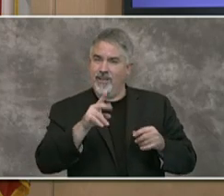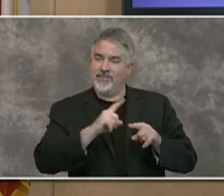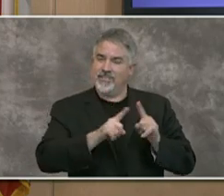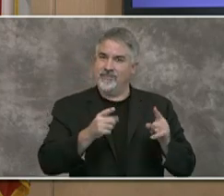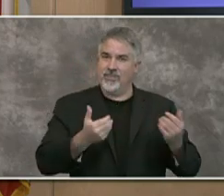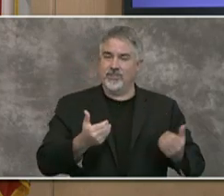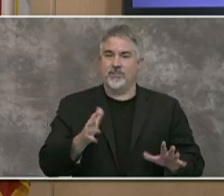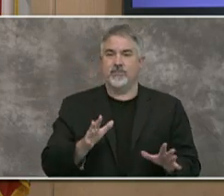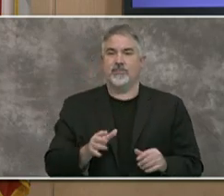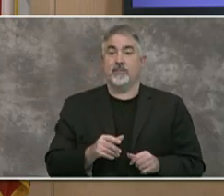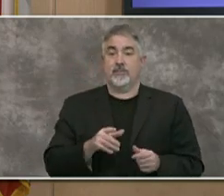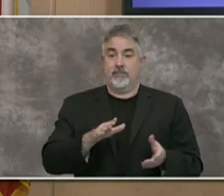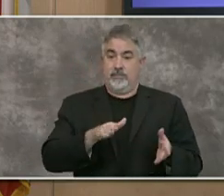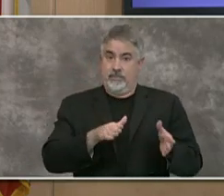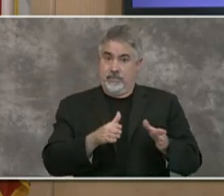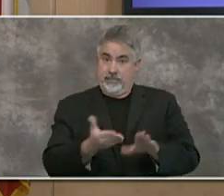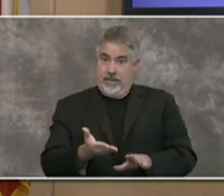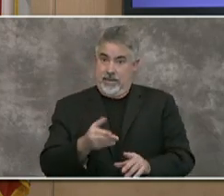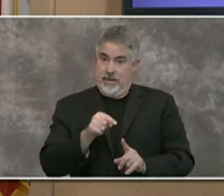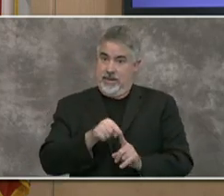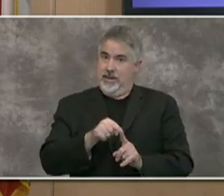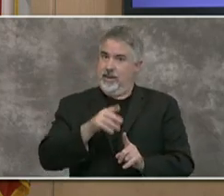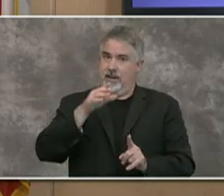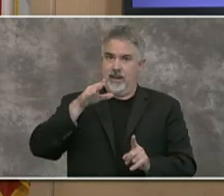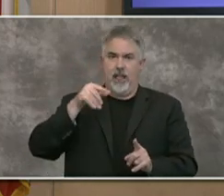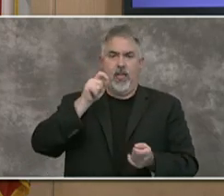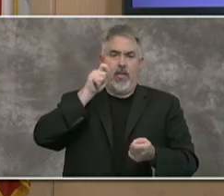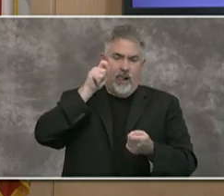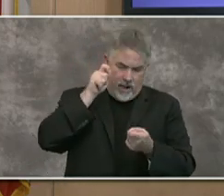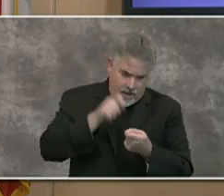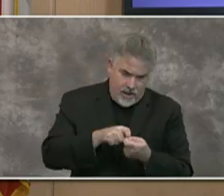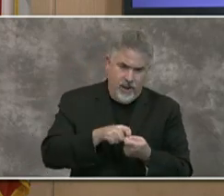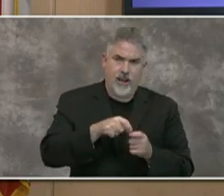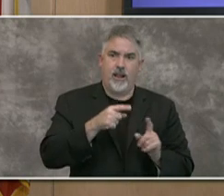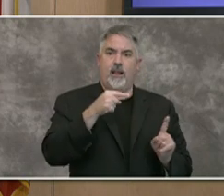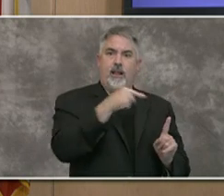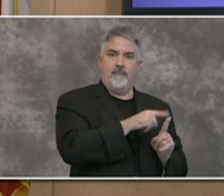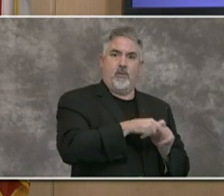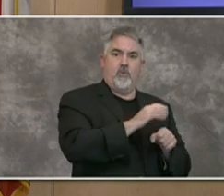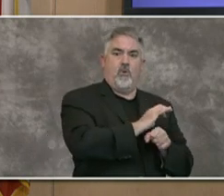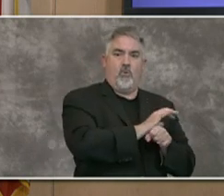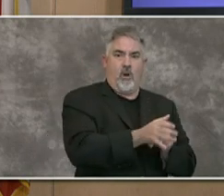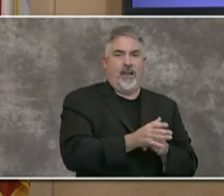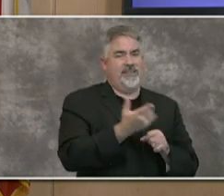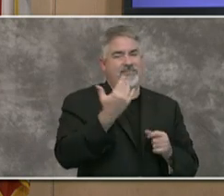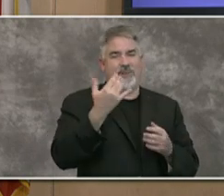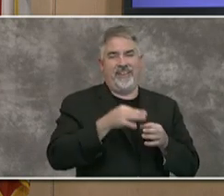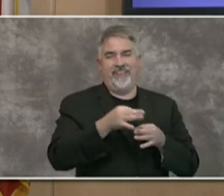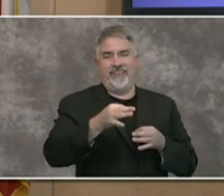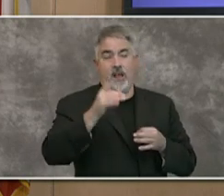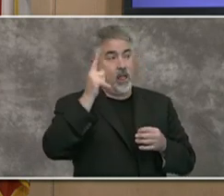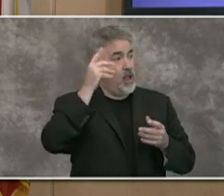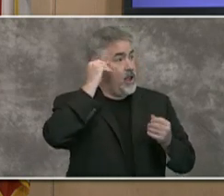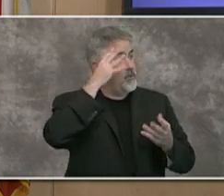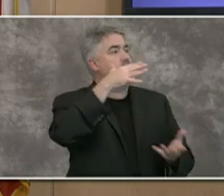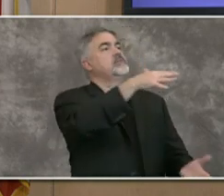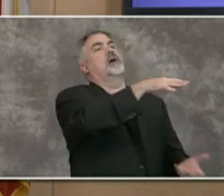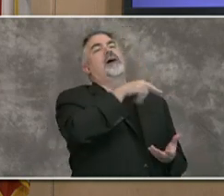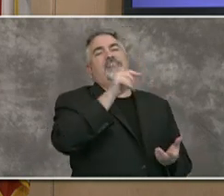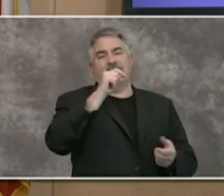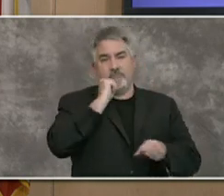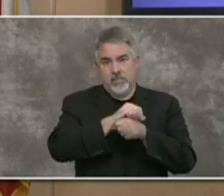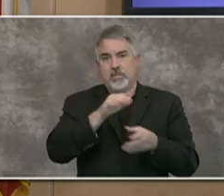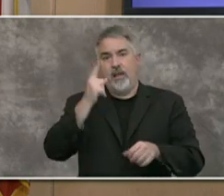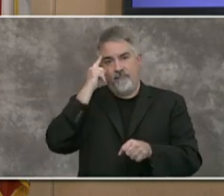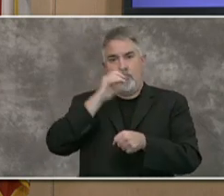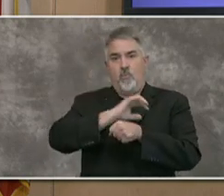until a report is filed. That can sometimes be delayed and sometimes be incomplete and sometimes not be matched to a